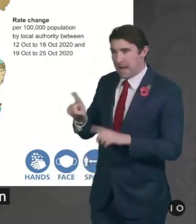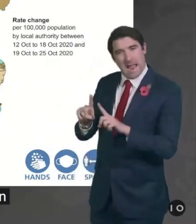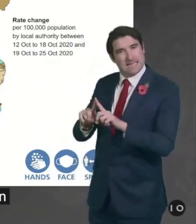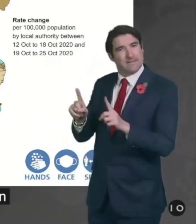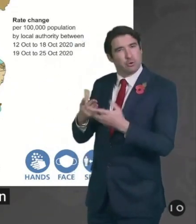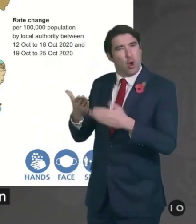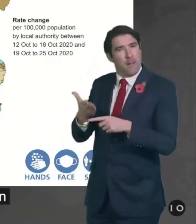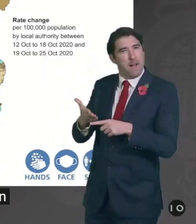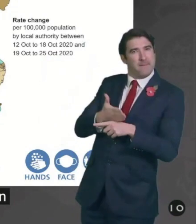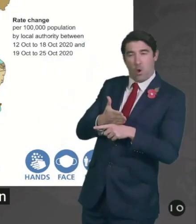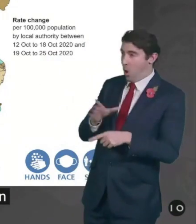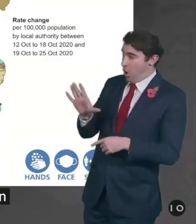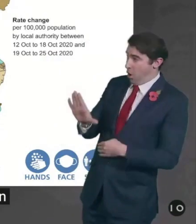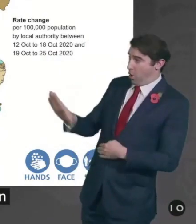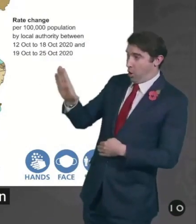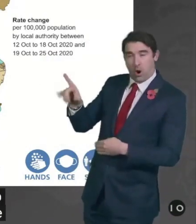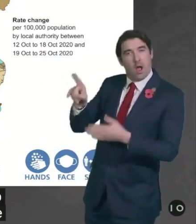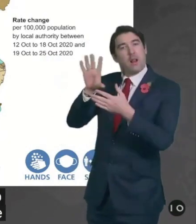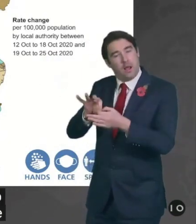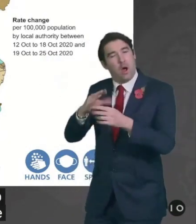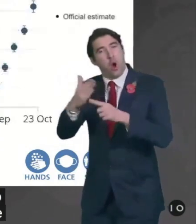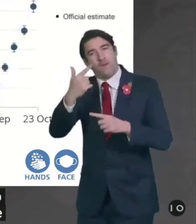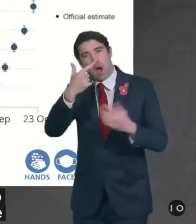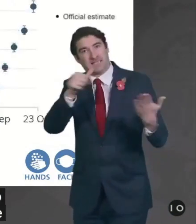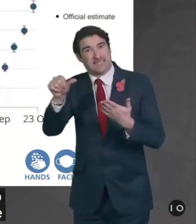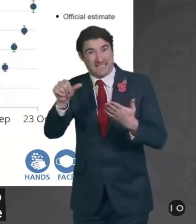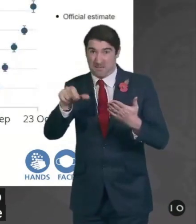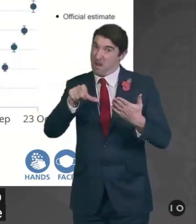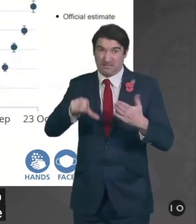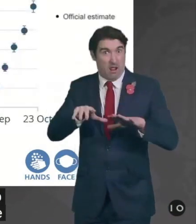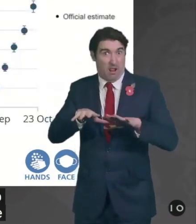going up across the country. Next slide, please.